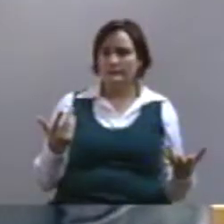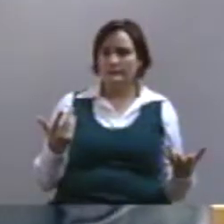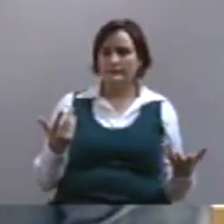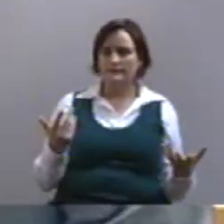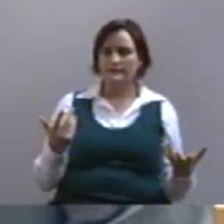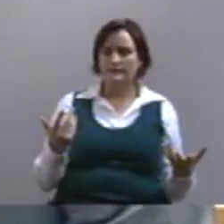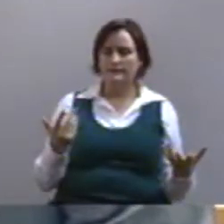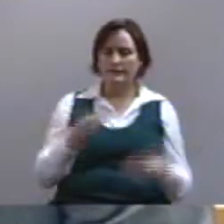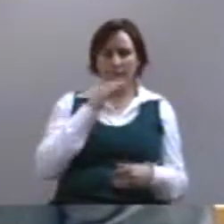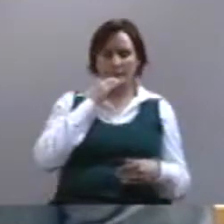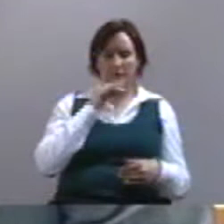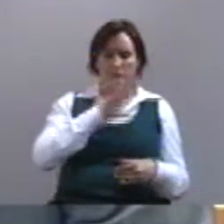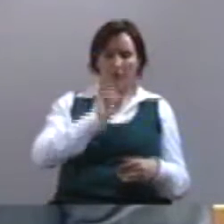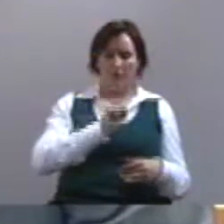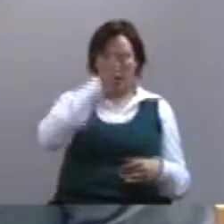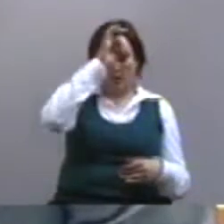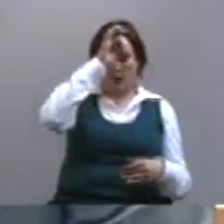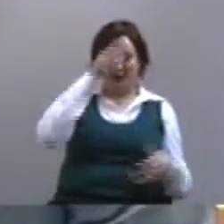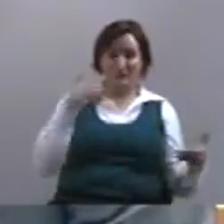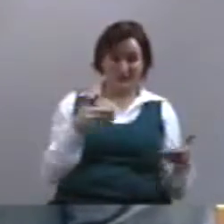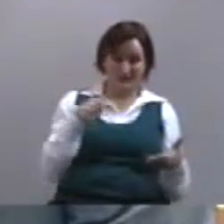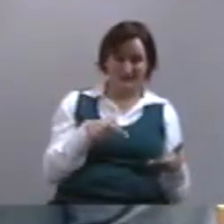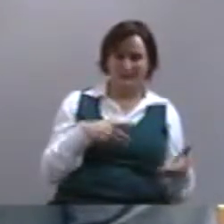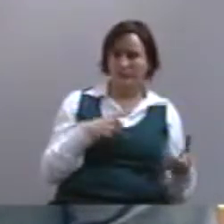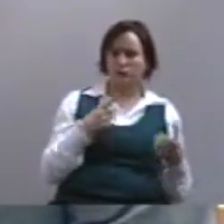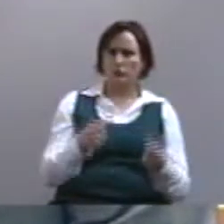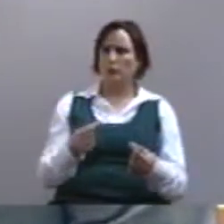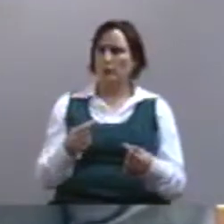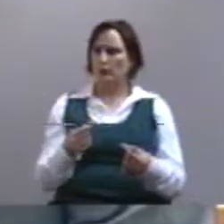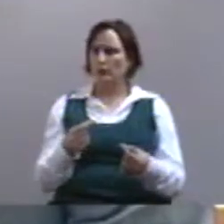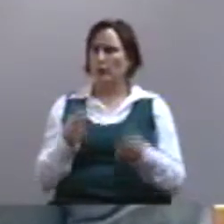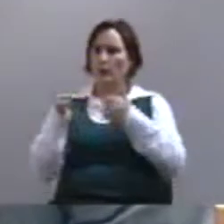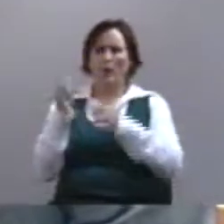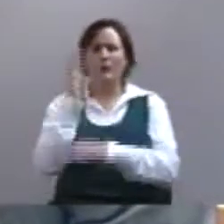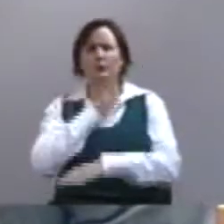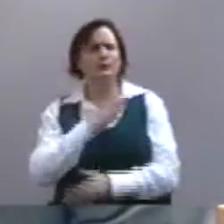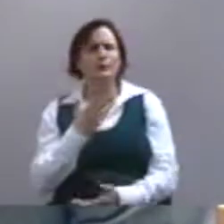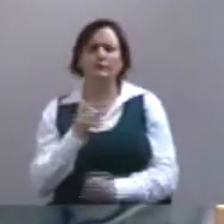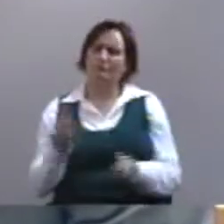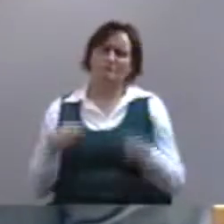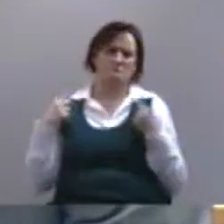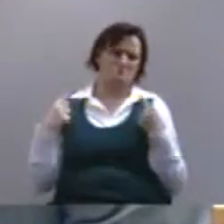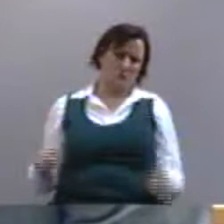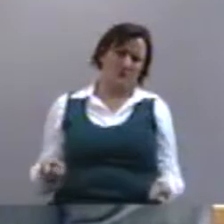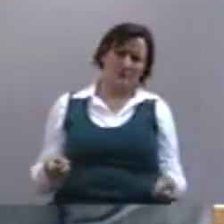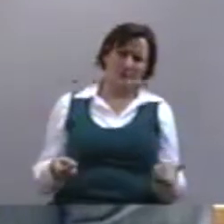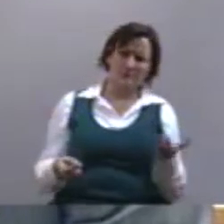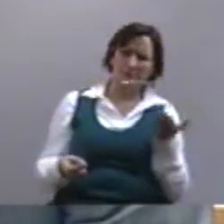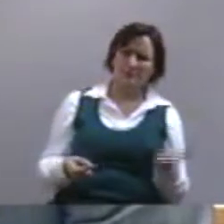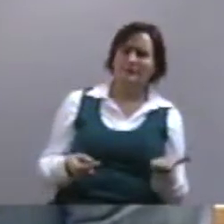police service in South Africa which is not doing anything good. And that point must be made